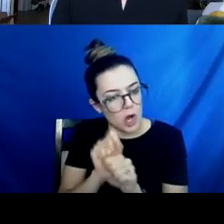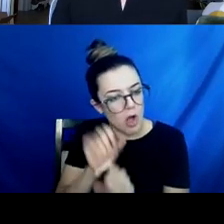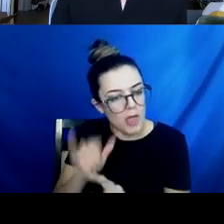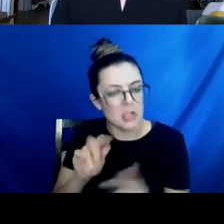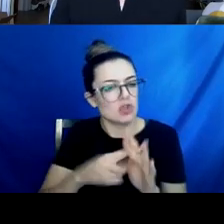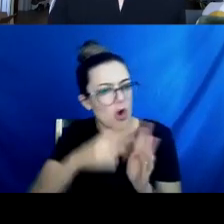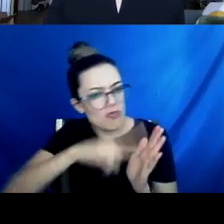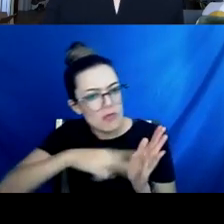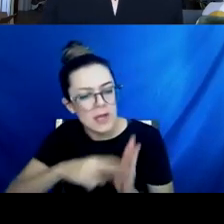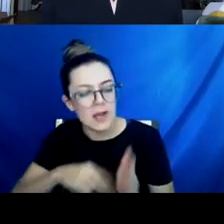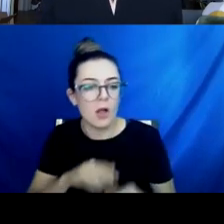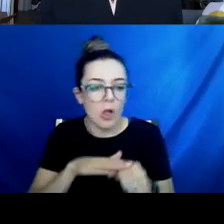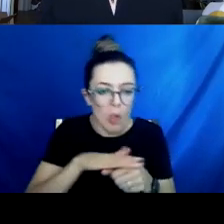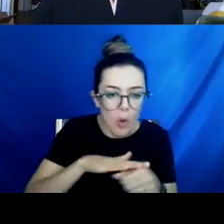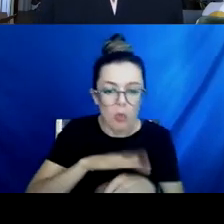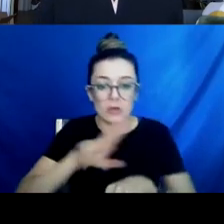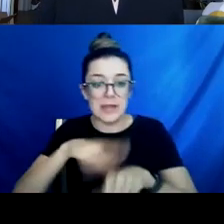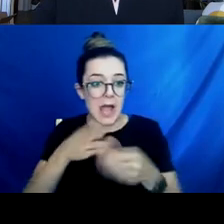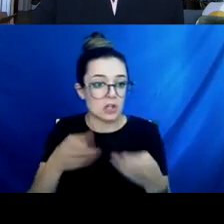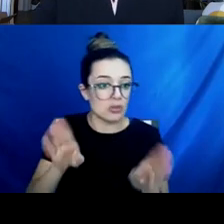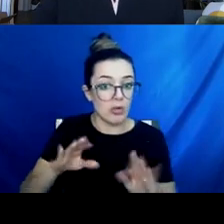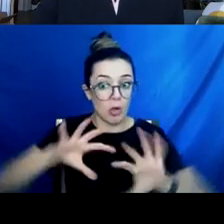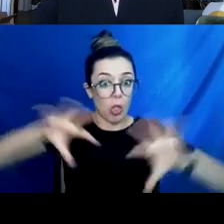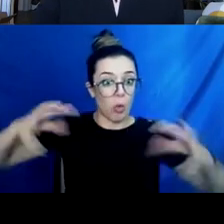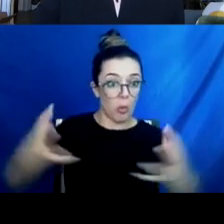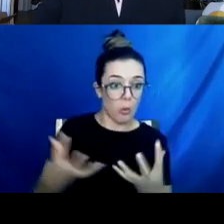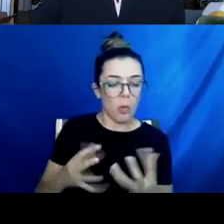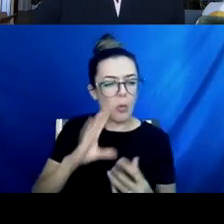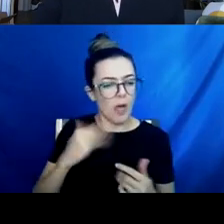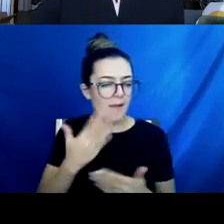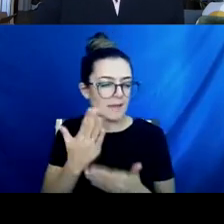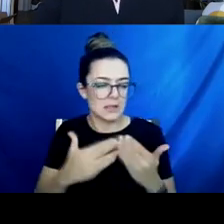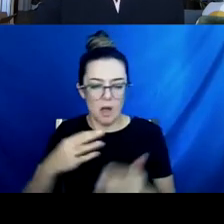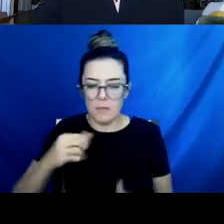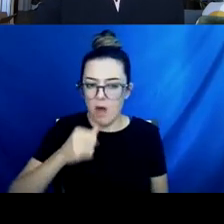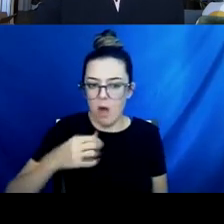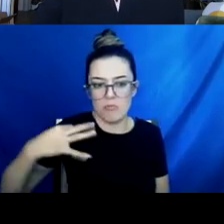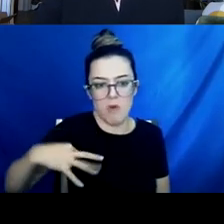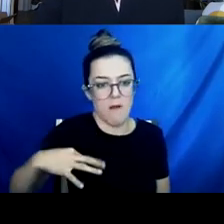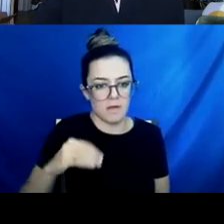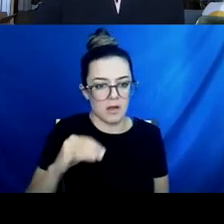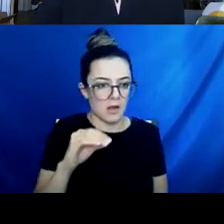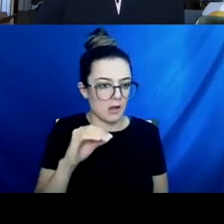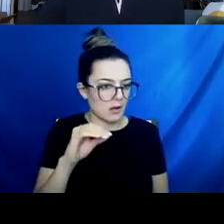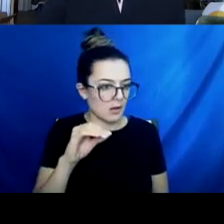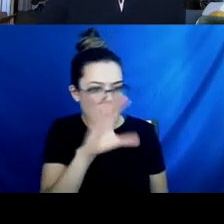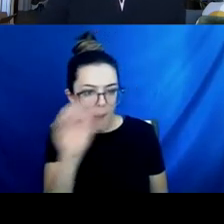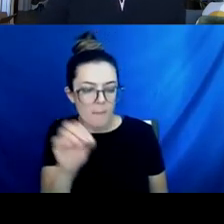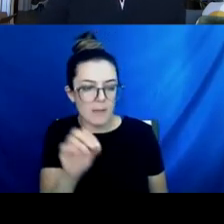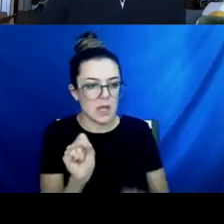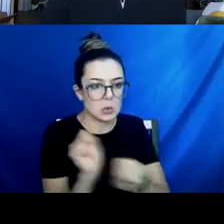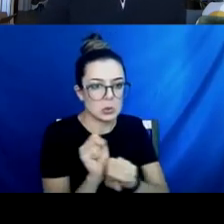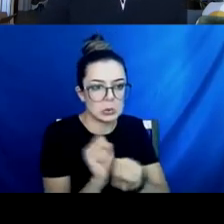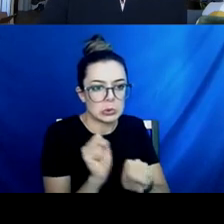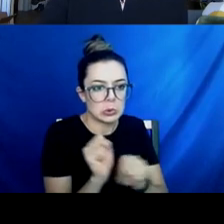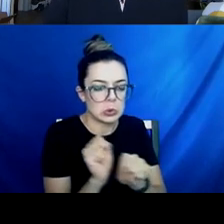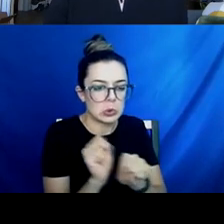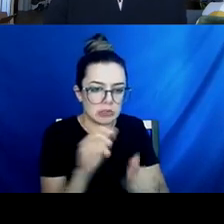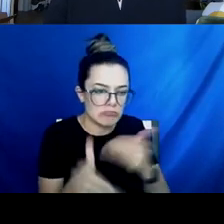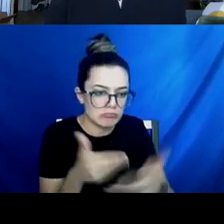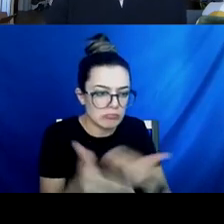national, global, there's going to be some sort of nonprofit working on that issue. And you can read everything they're doing. You can start